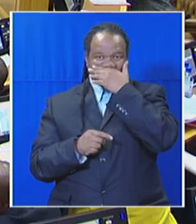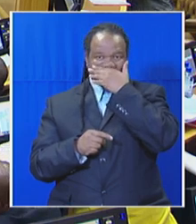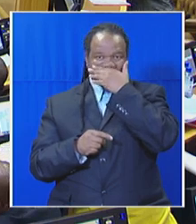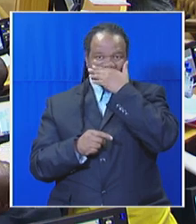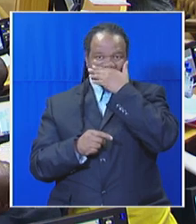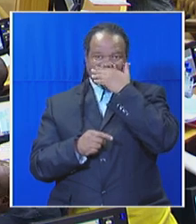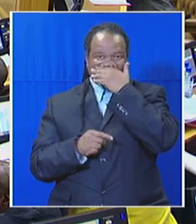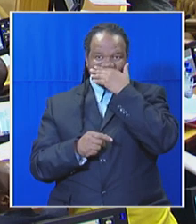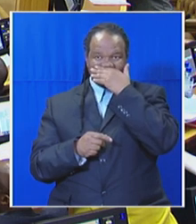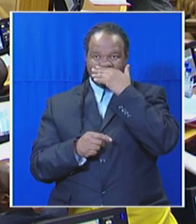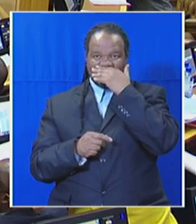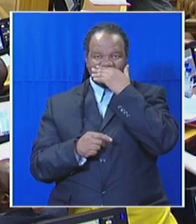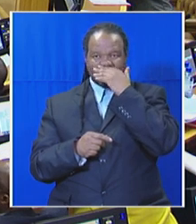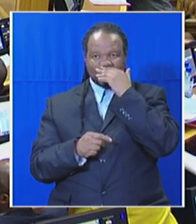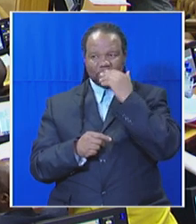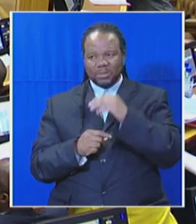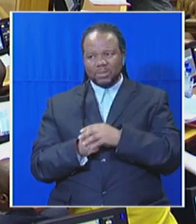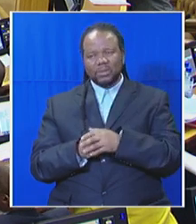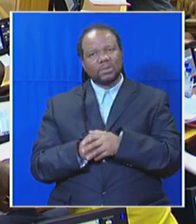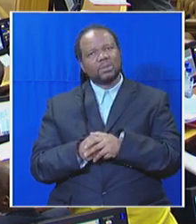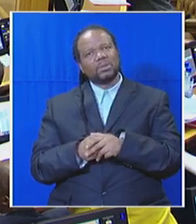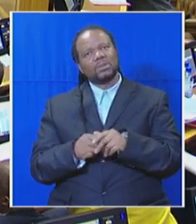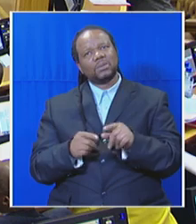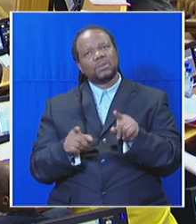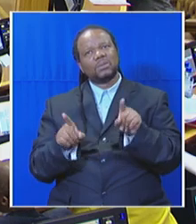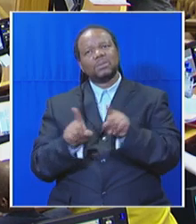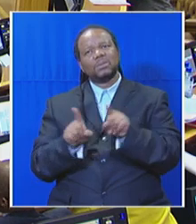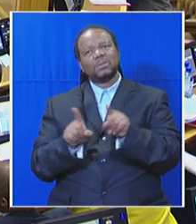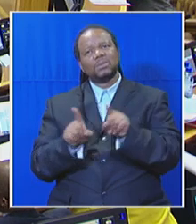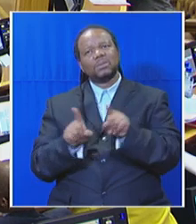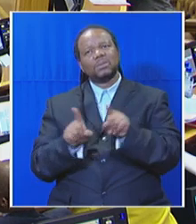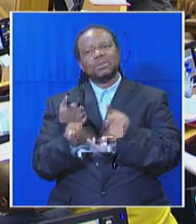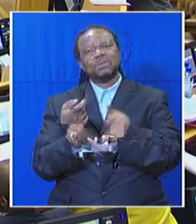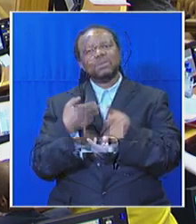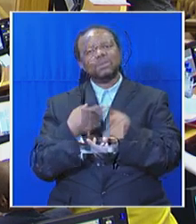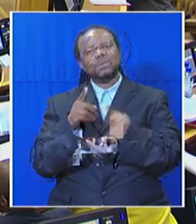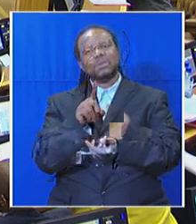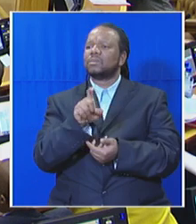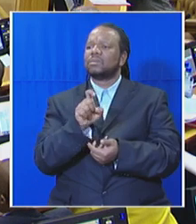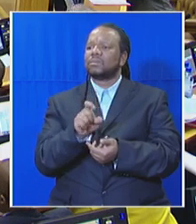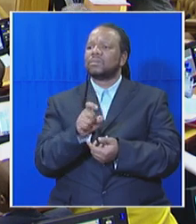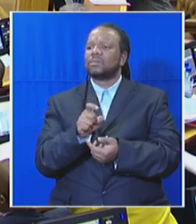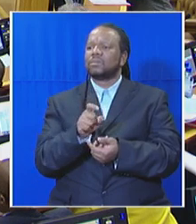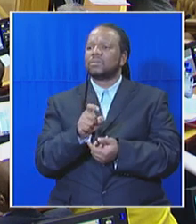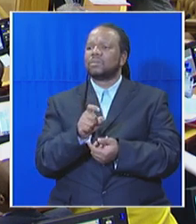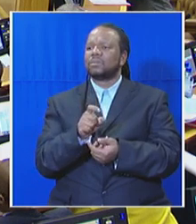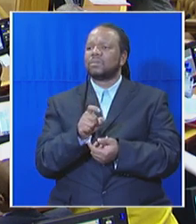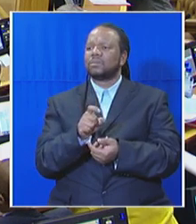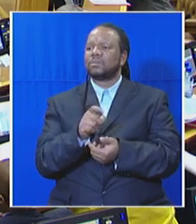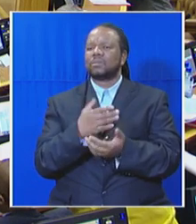jwang tjhelete ya setjhaba ke yona potso fela ne re kopa hore tlhakisetswe ko mookamedi wa